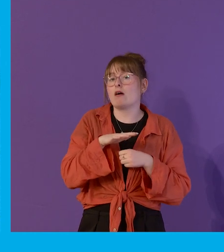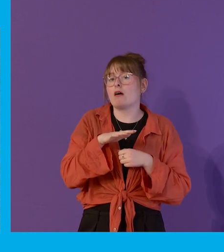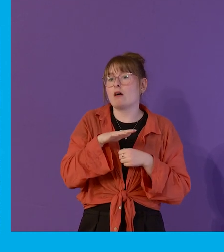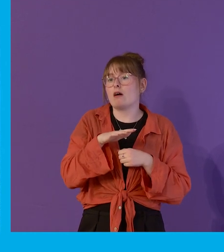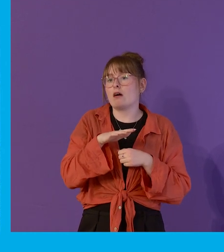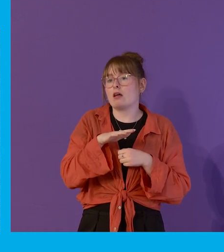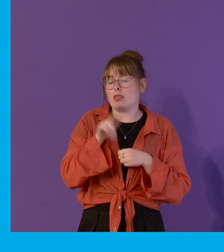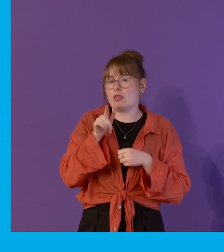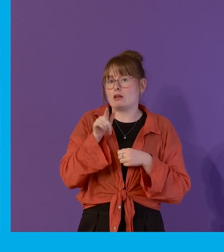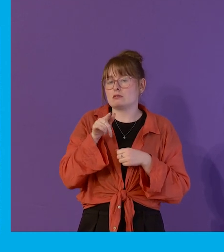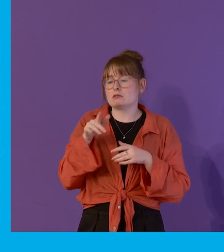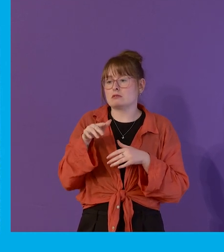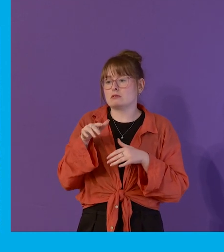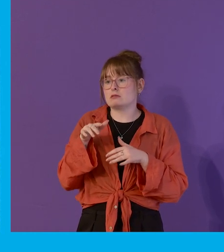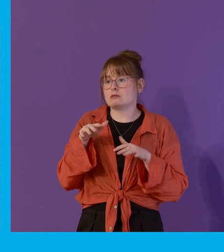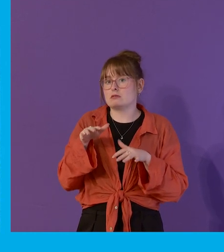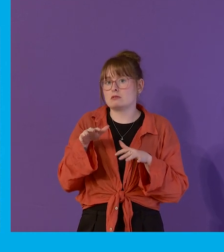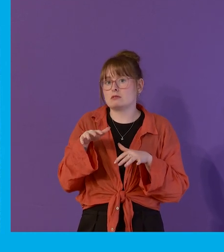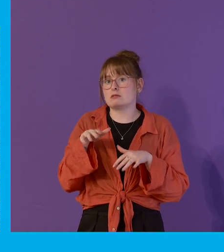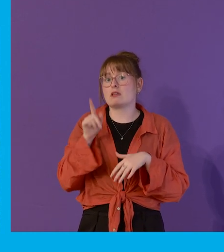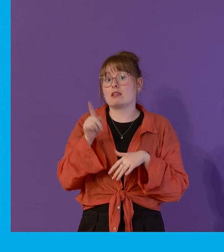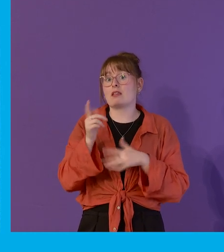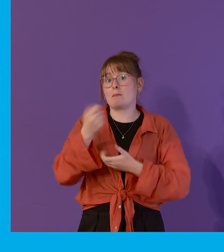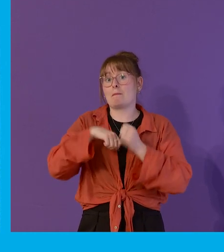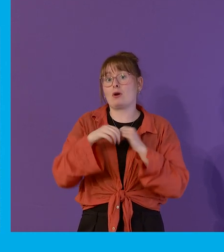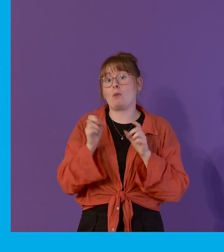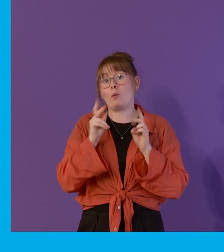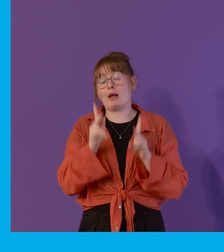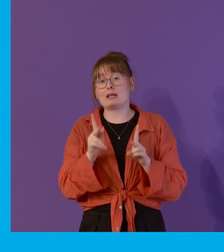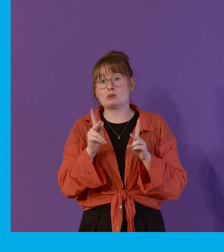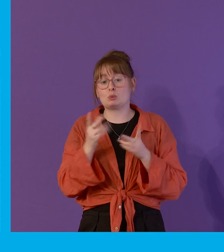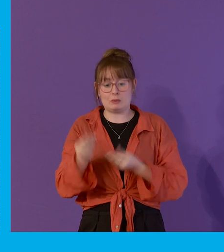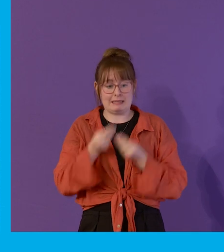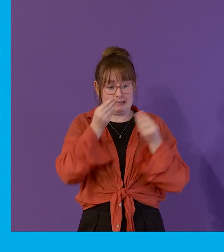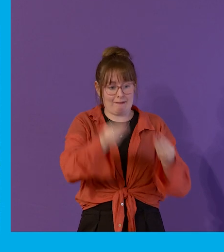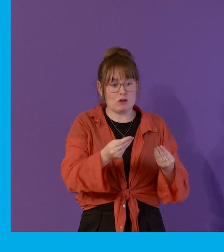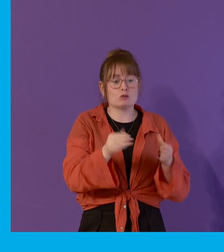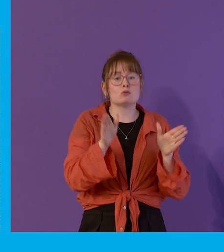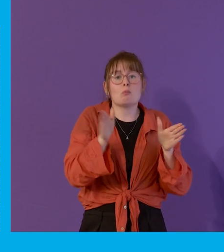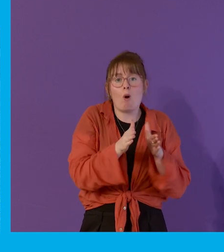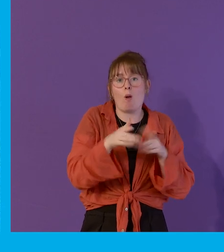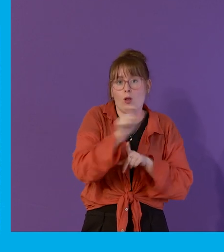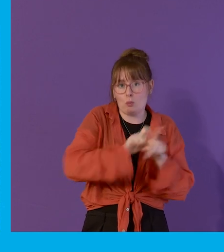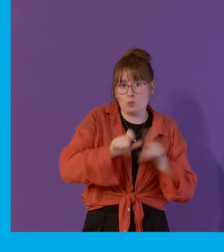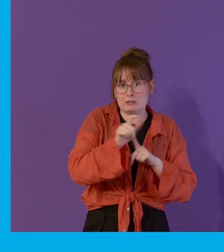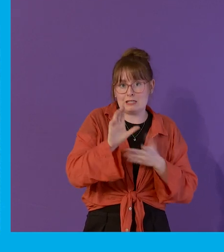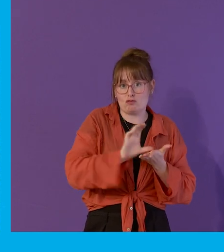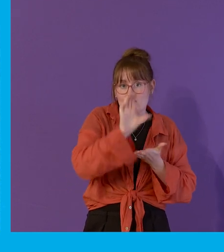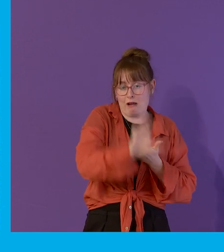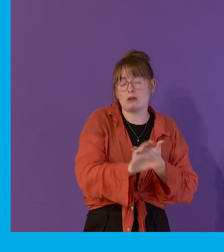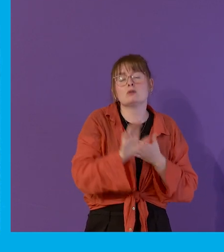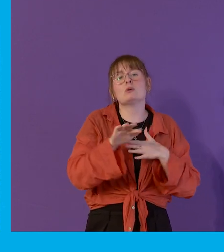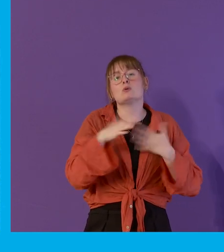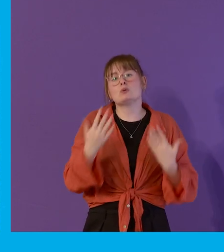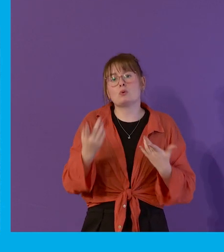really turned into a mechanism for giving out small community grants. So do you see a place